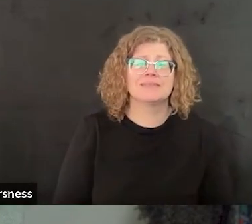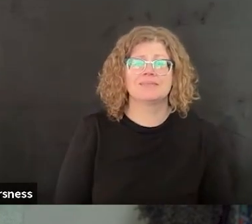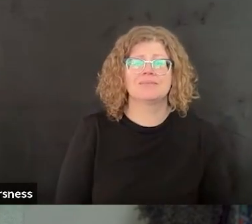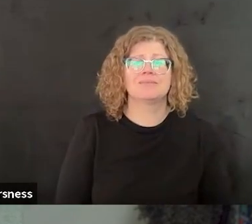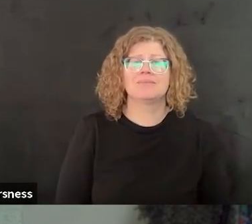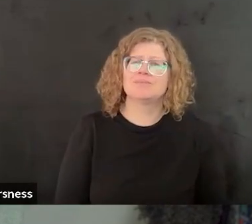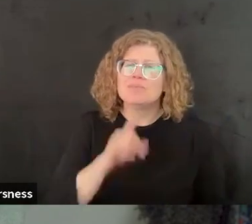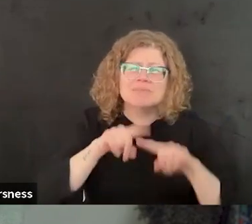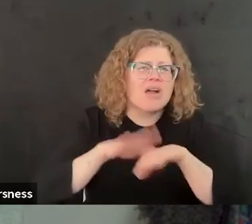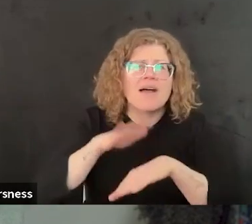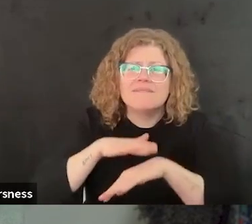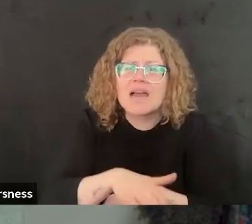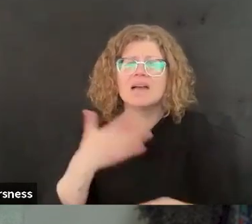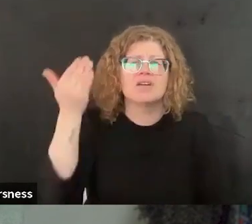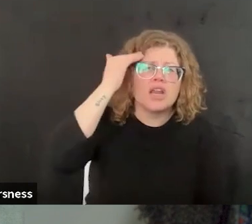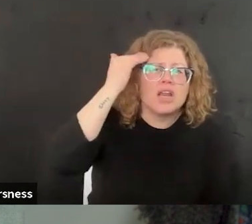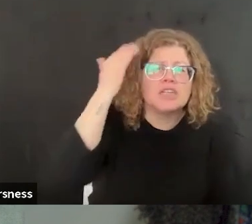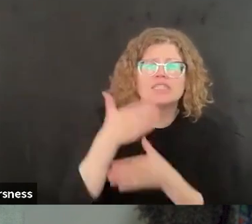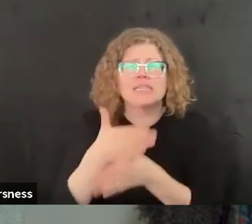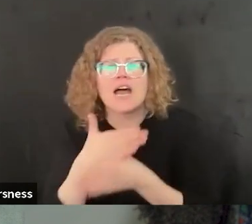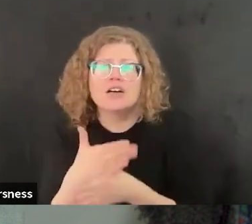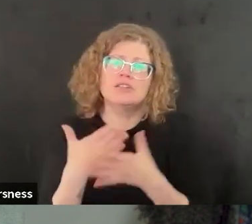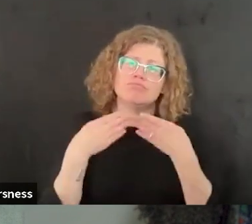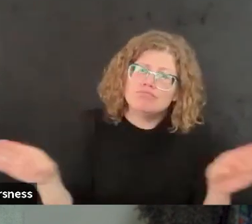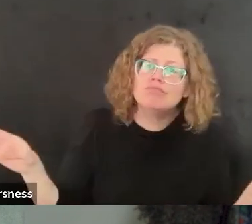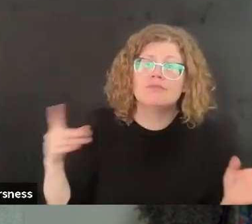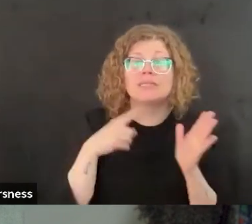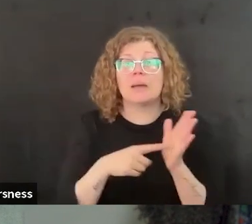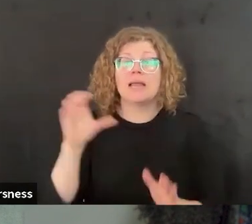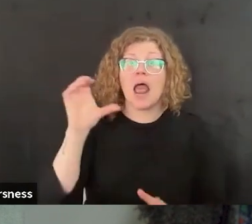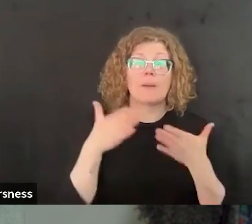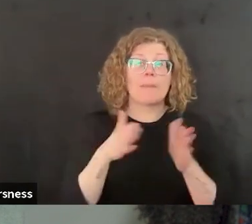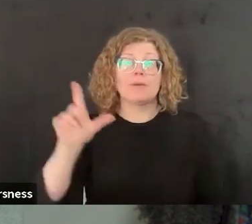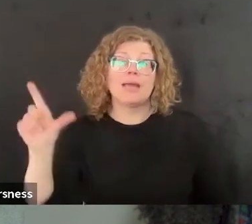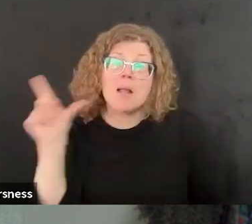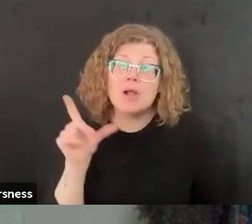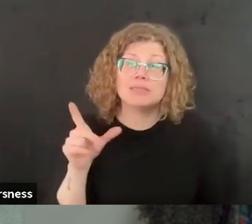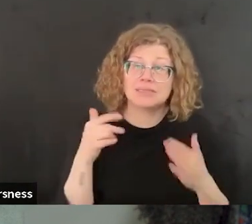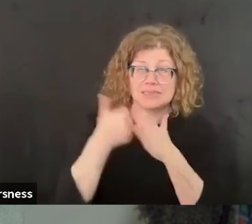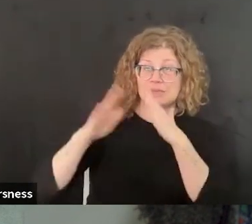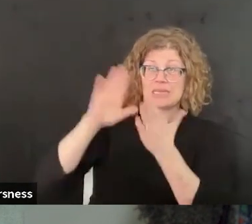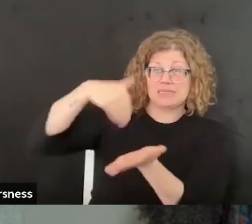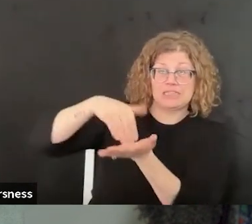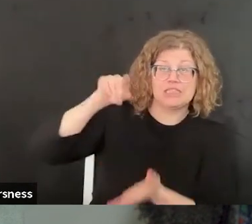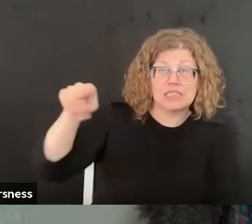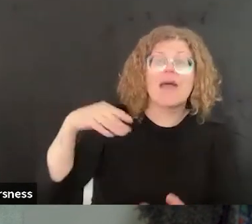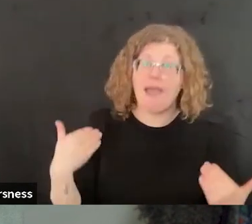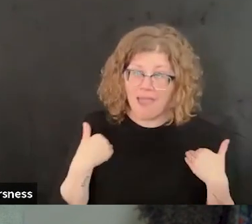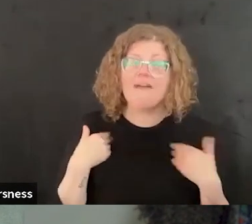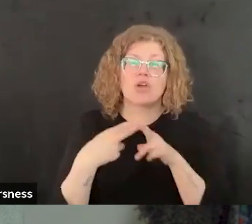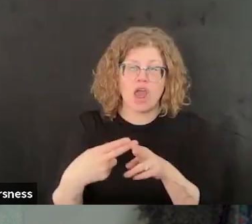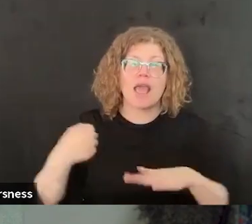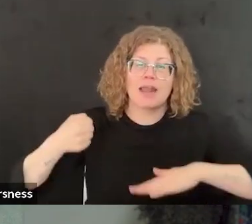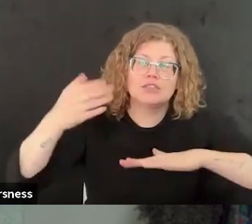will receive you and give you some knowledge if you have some questions. The Calgary Public Library down at the Central Library